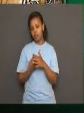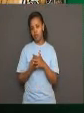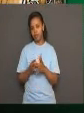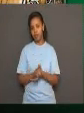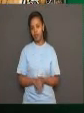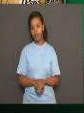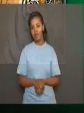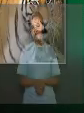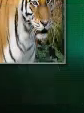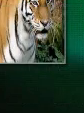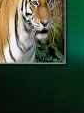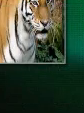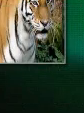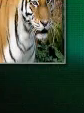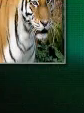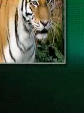Begin.